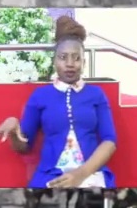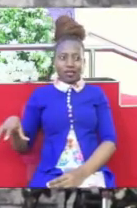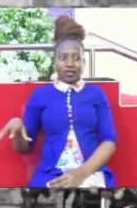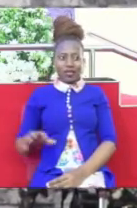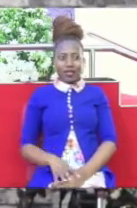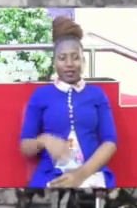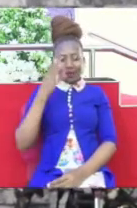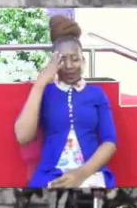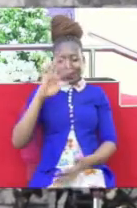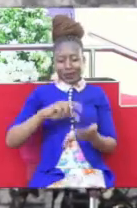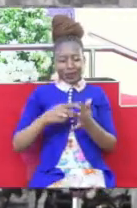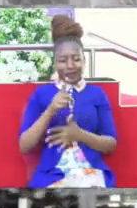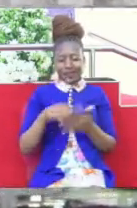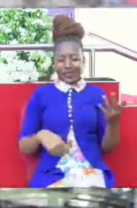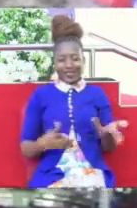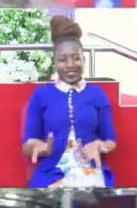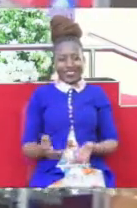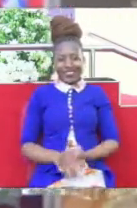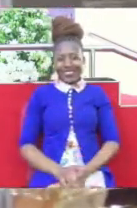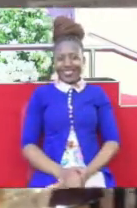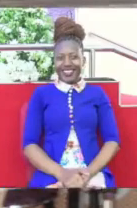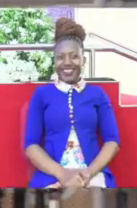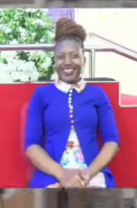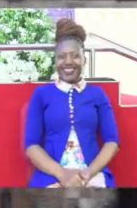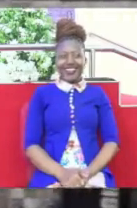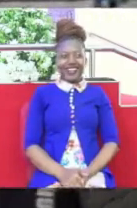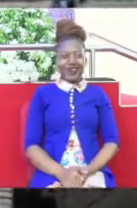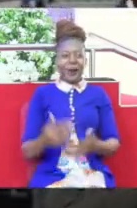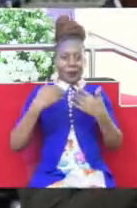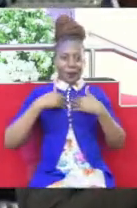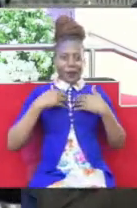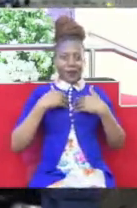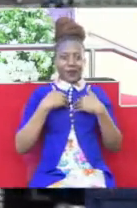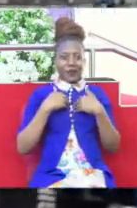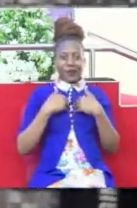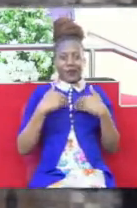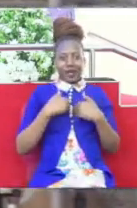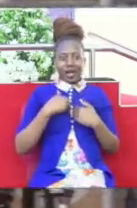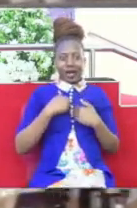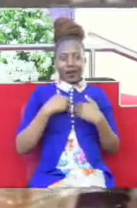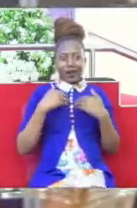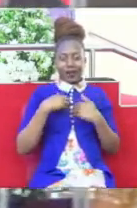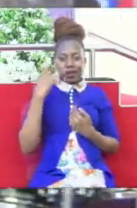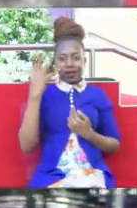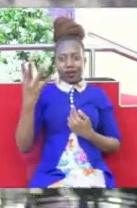All right. So, now let me give you four types of compassion. Wacha nikuonyeshe huruma, upendo wa huruma aina